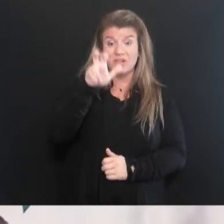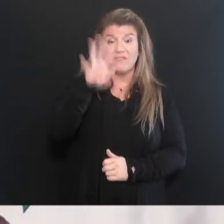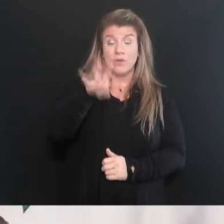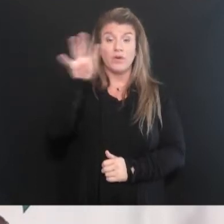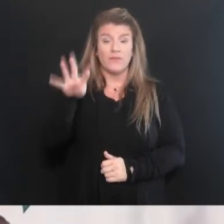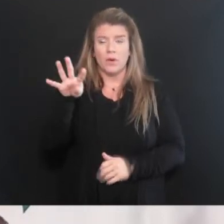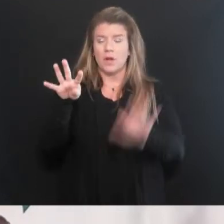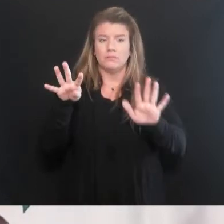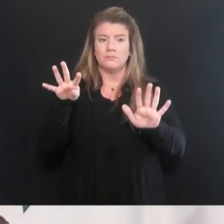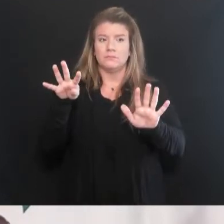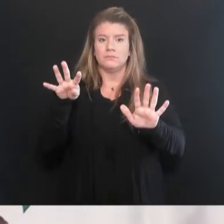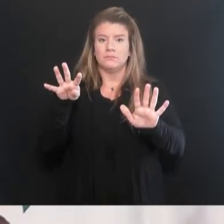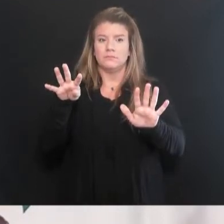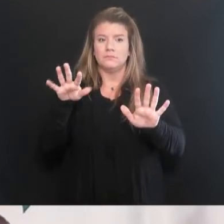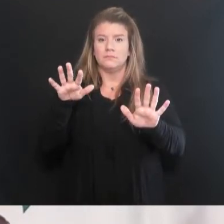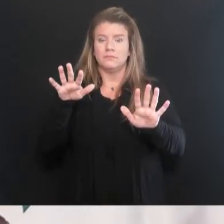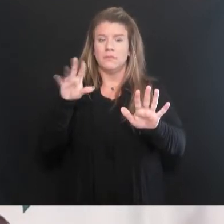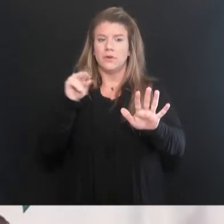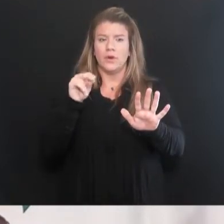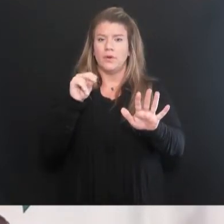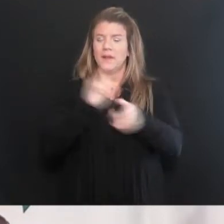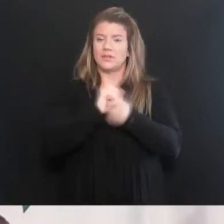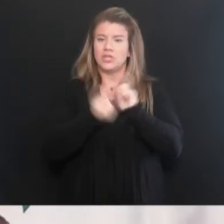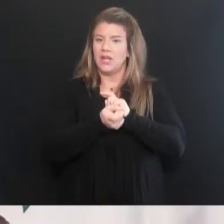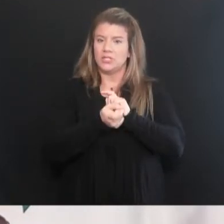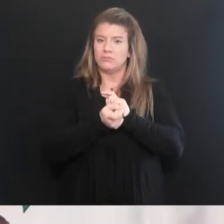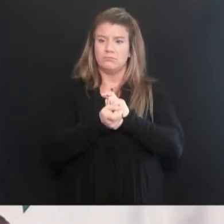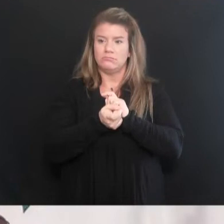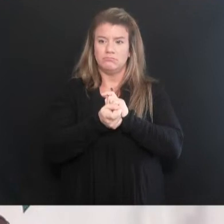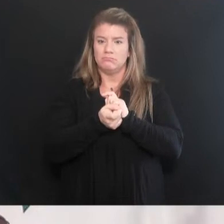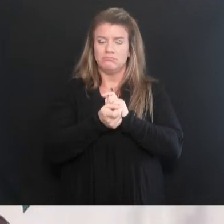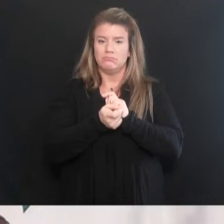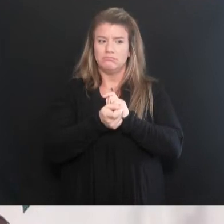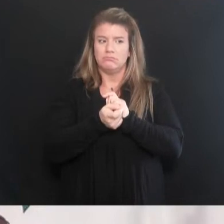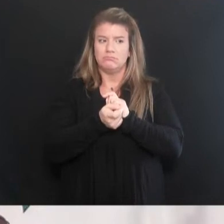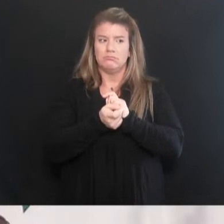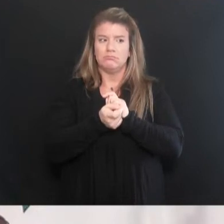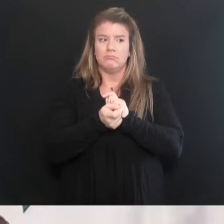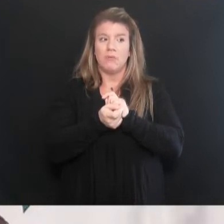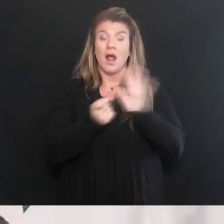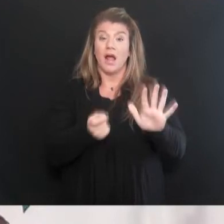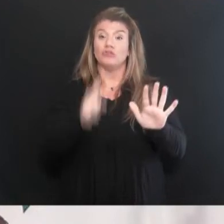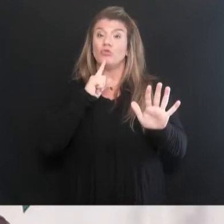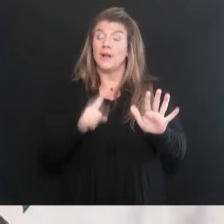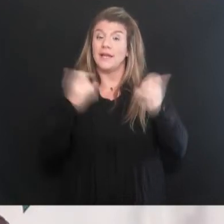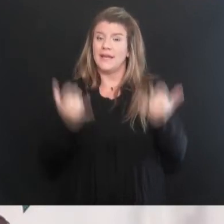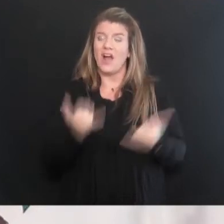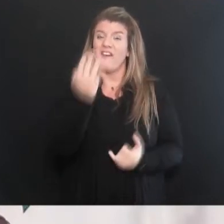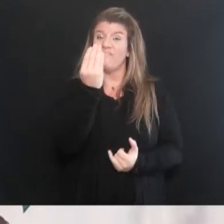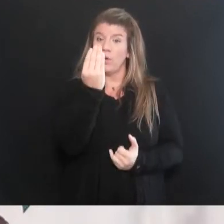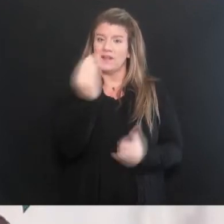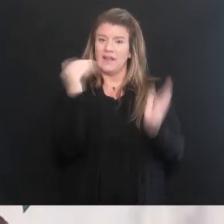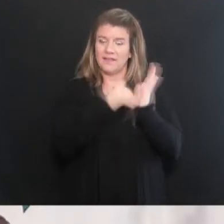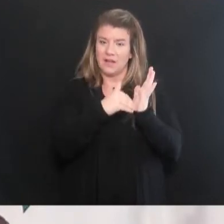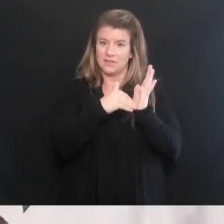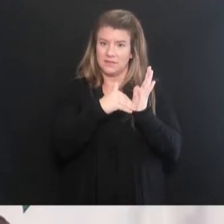13,344. No, wait, we've got a change in that. You know, they're really at